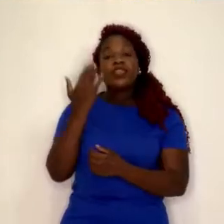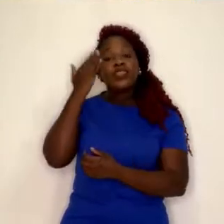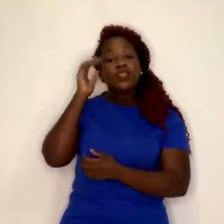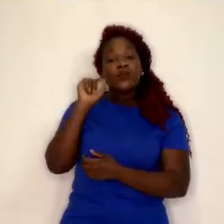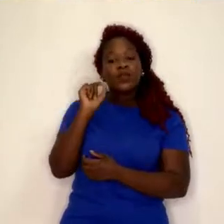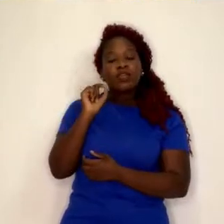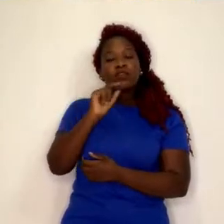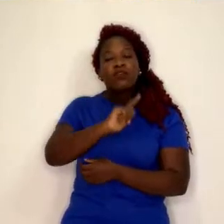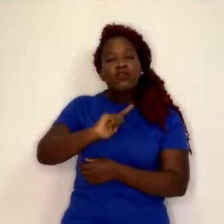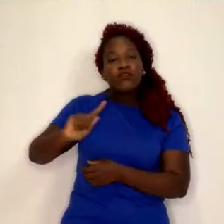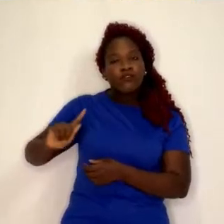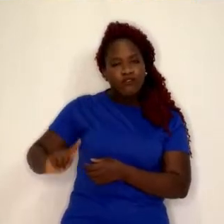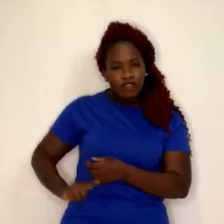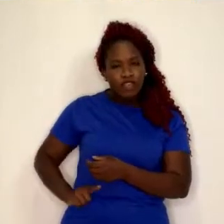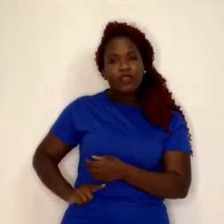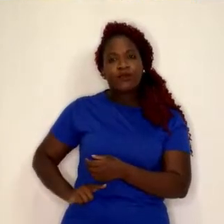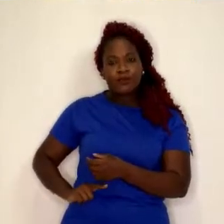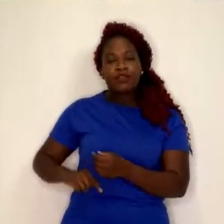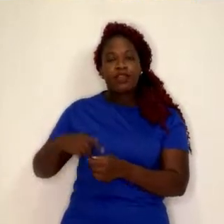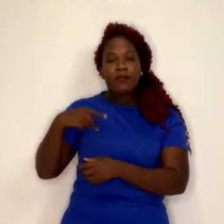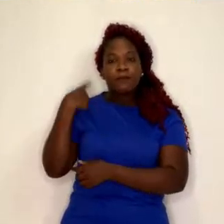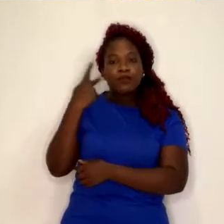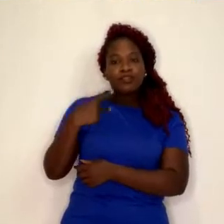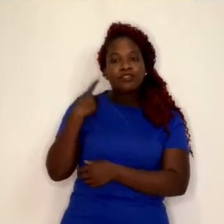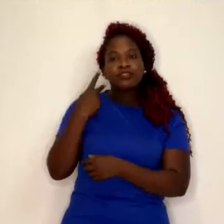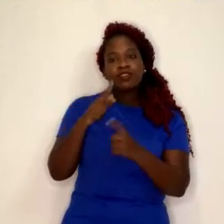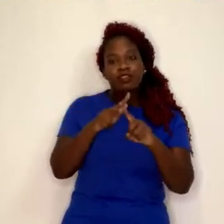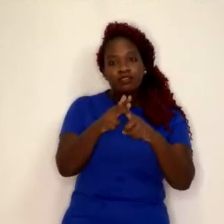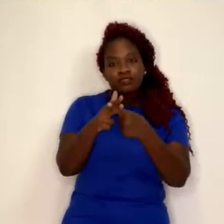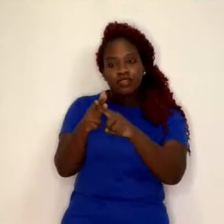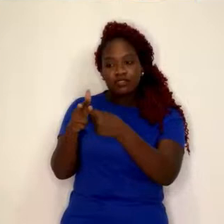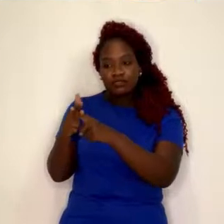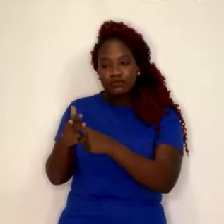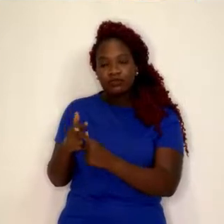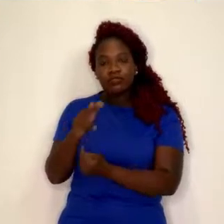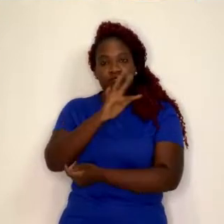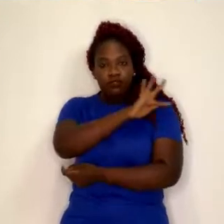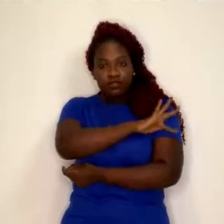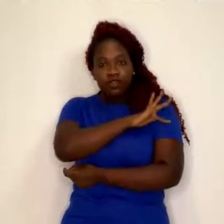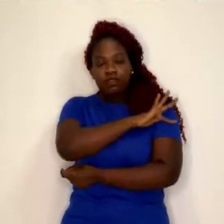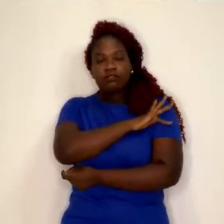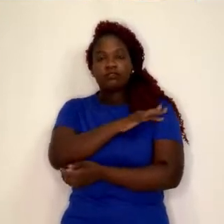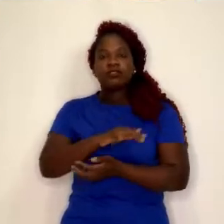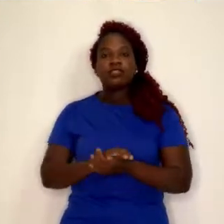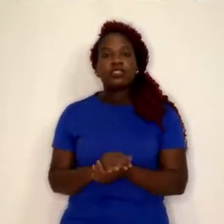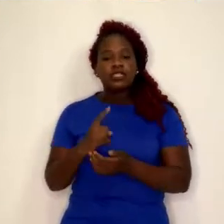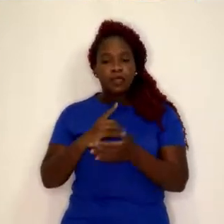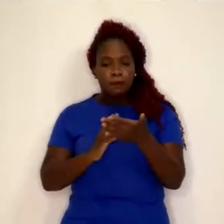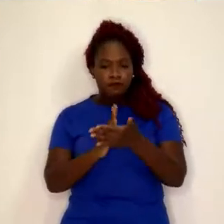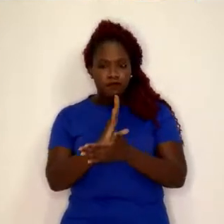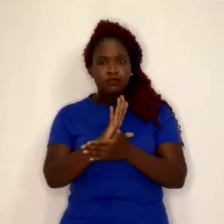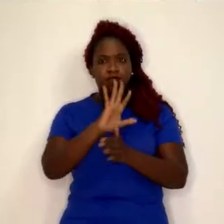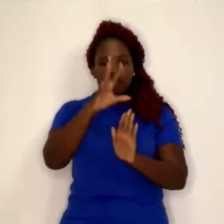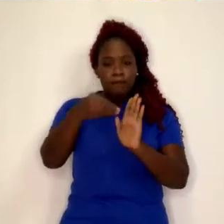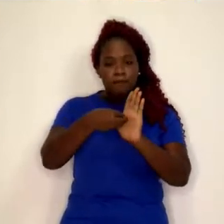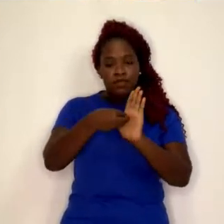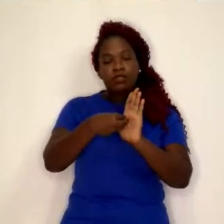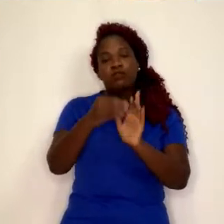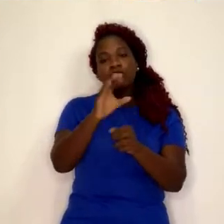moment, the government has deepened the policies of fiscal